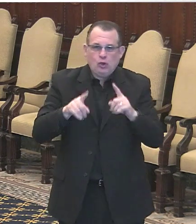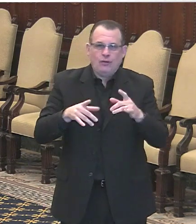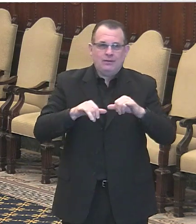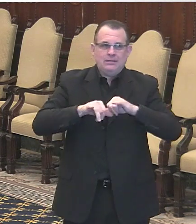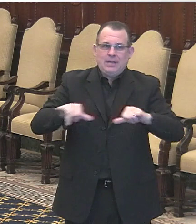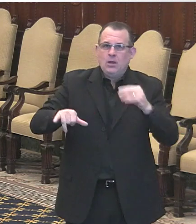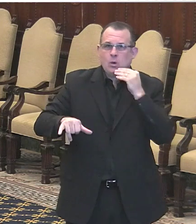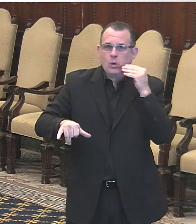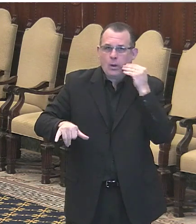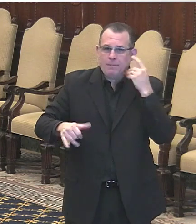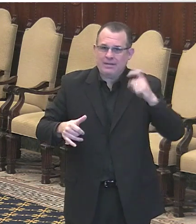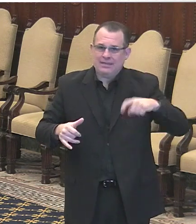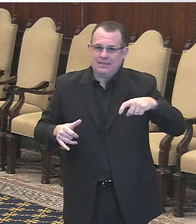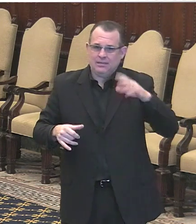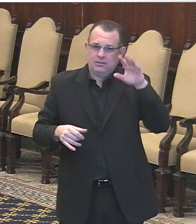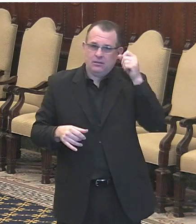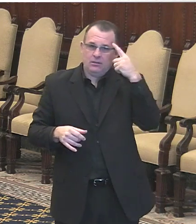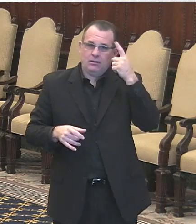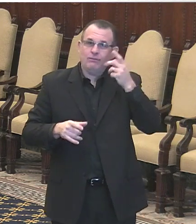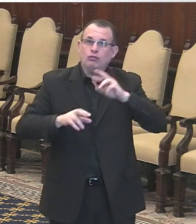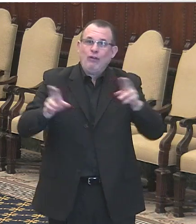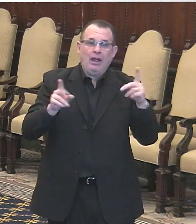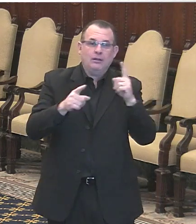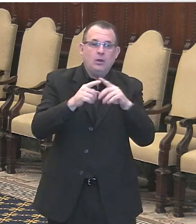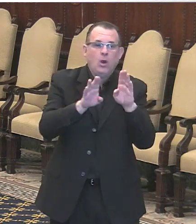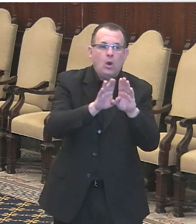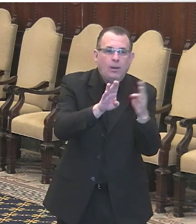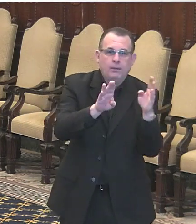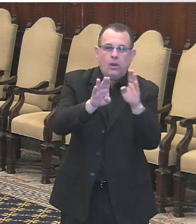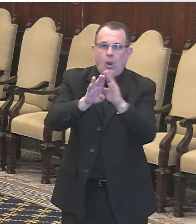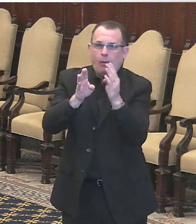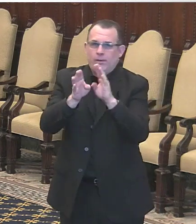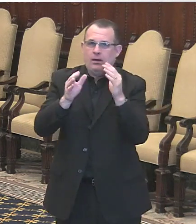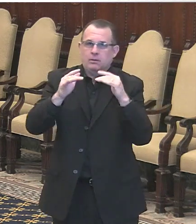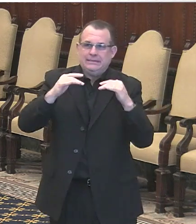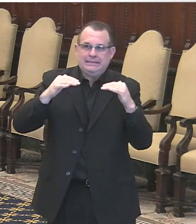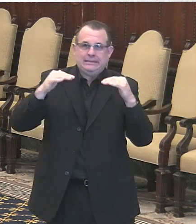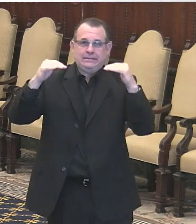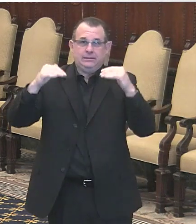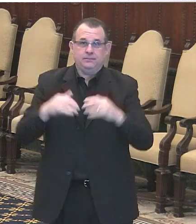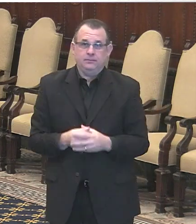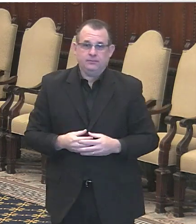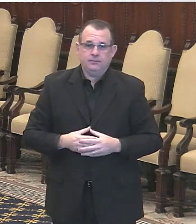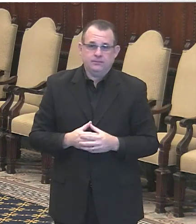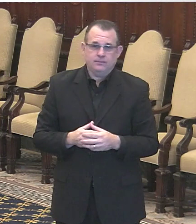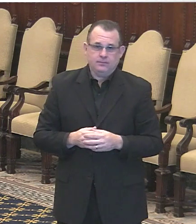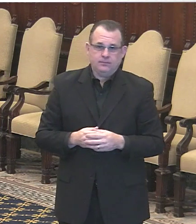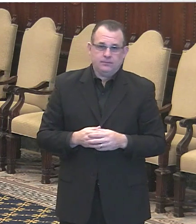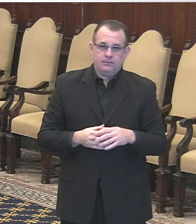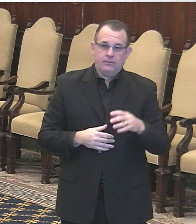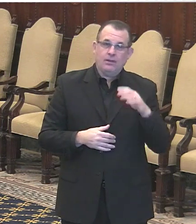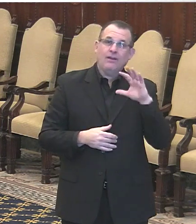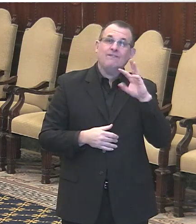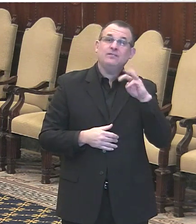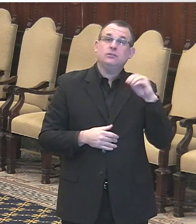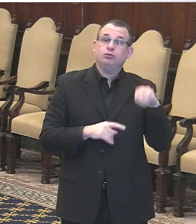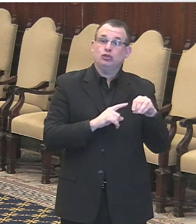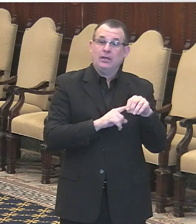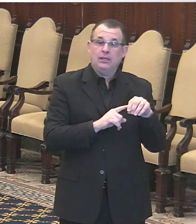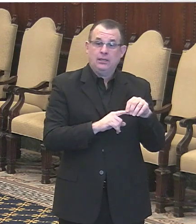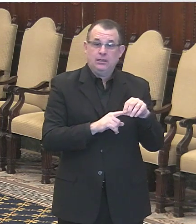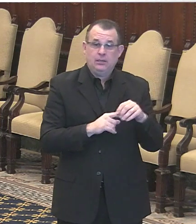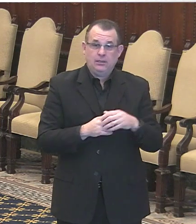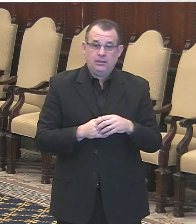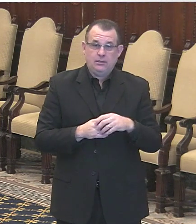phased reopening. The businesses that receive awards stretch across Philadelphia, with 56% located in low to